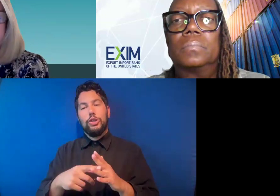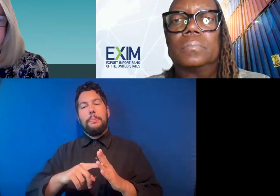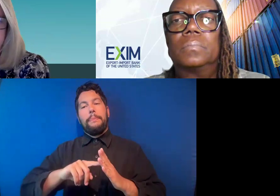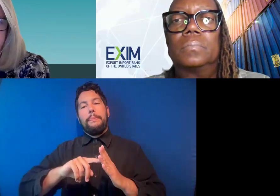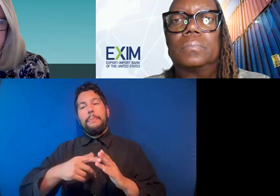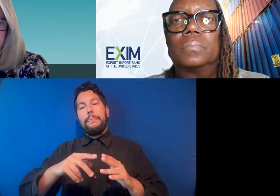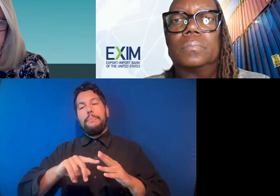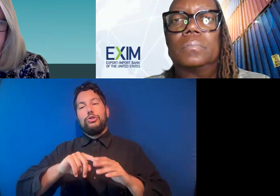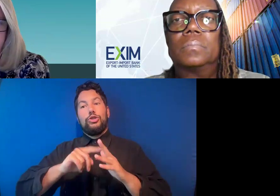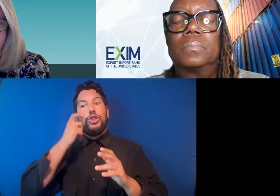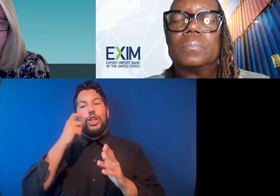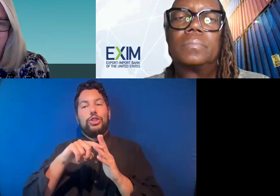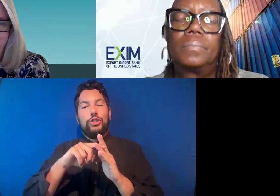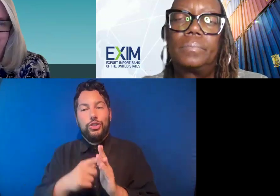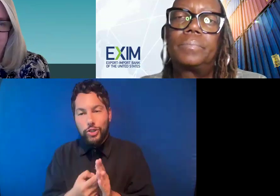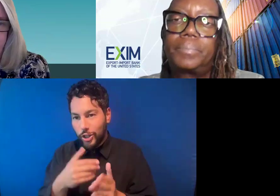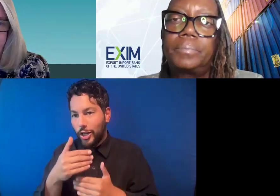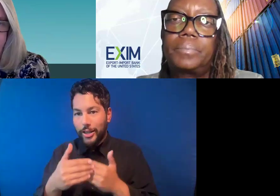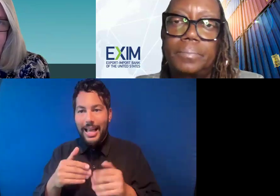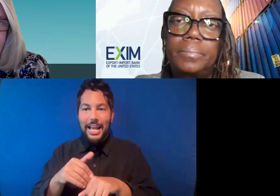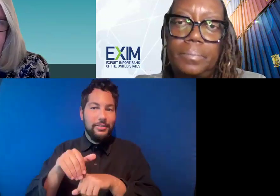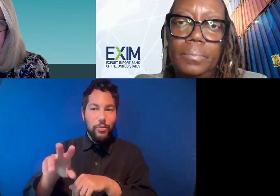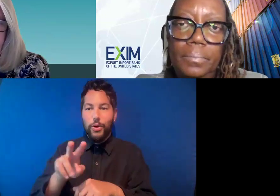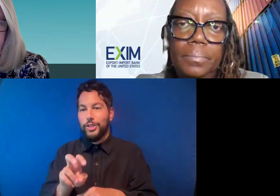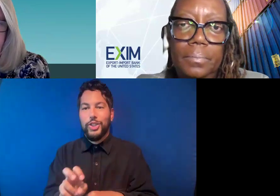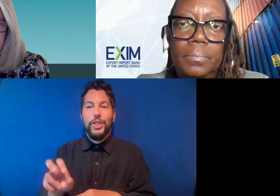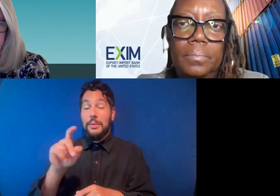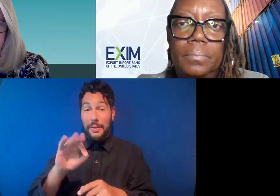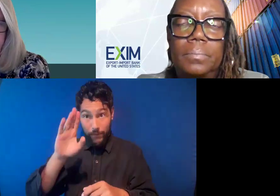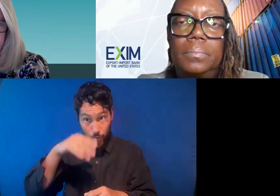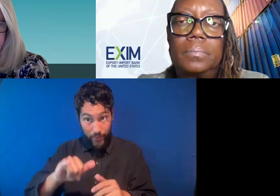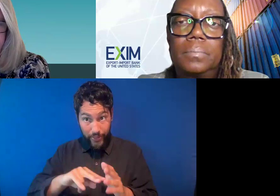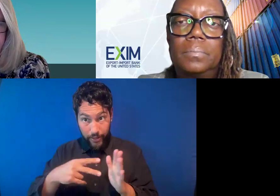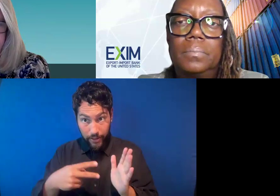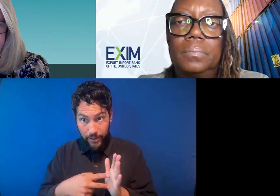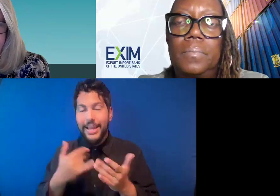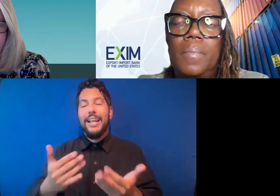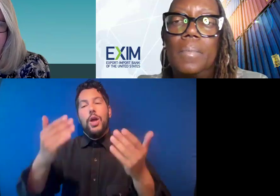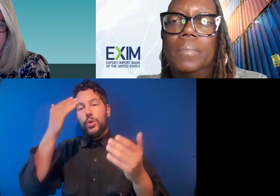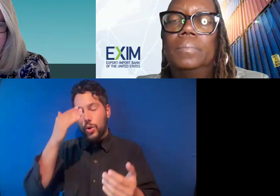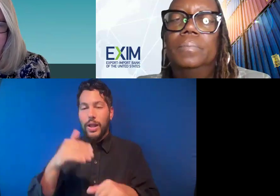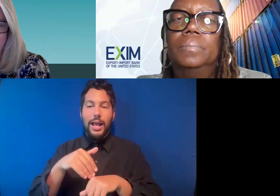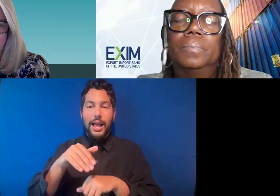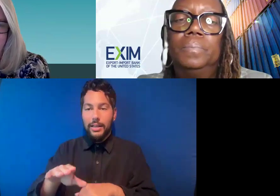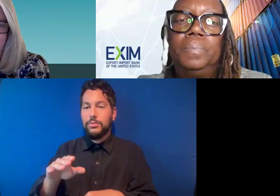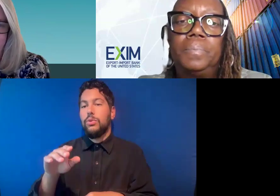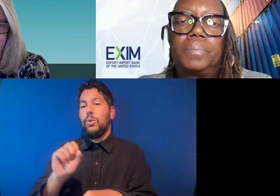your exporting process, journey. But if you do know what that means, then now Export Working